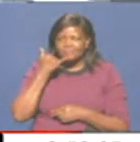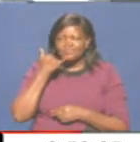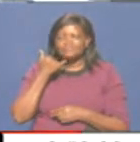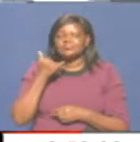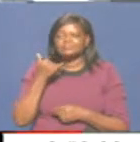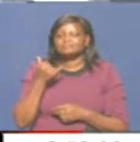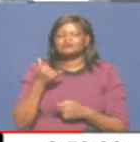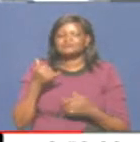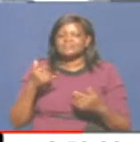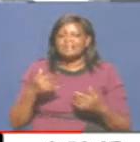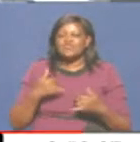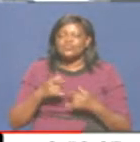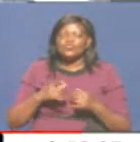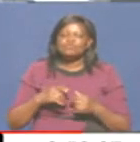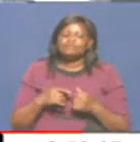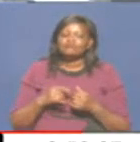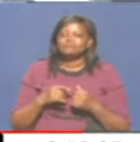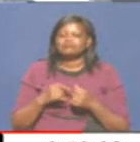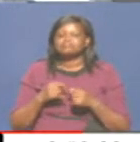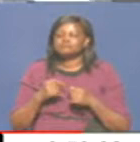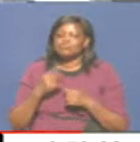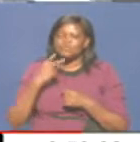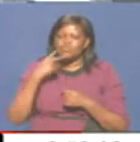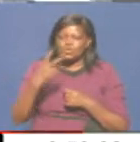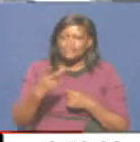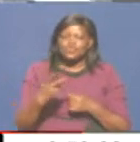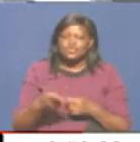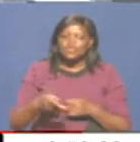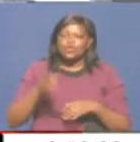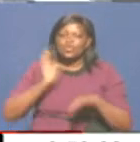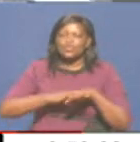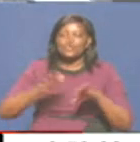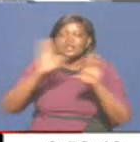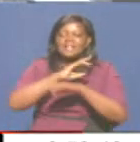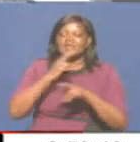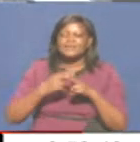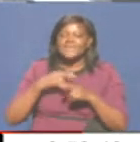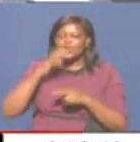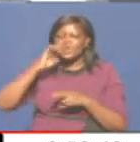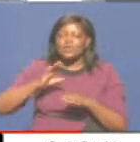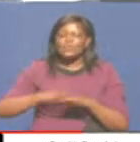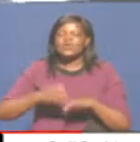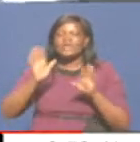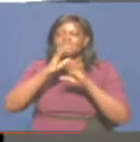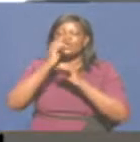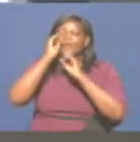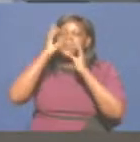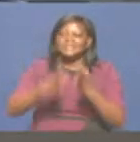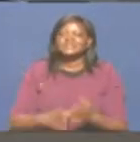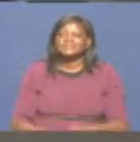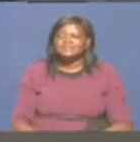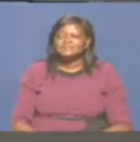Do enjoy the rest of your viewing, and good night. And I'm Tom Boyer. Good night, and God bless you.